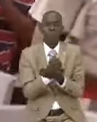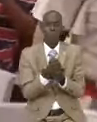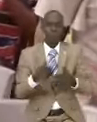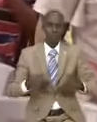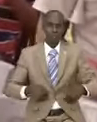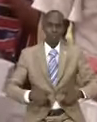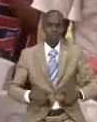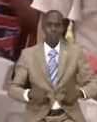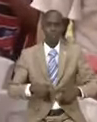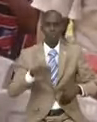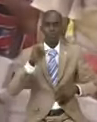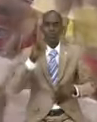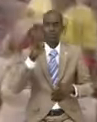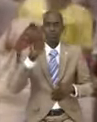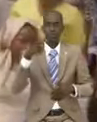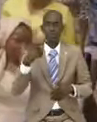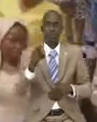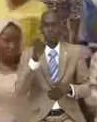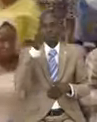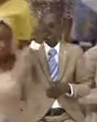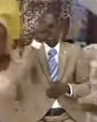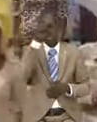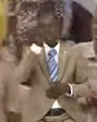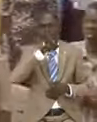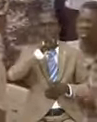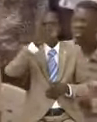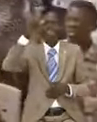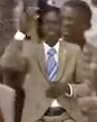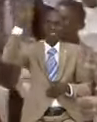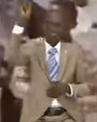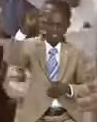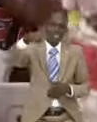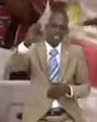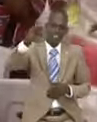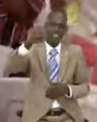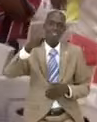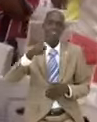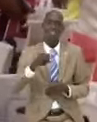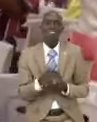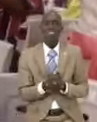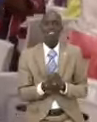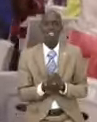Young eagles soaring.